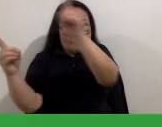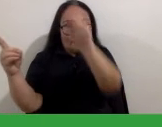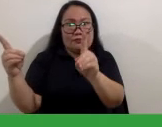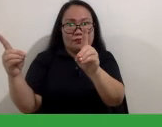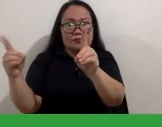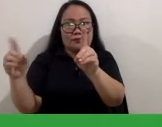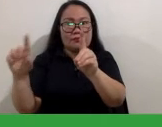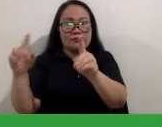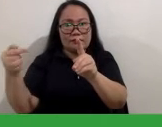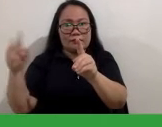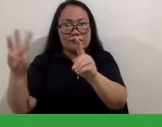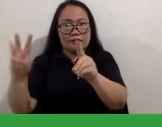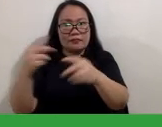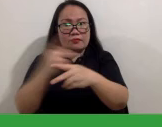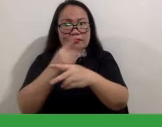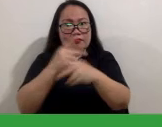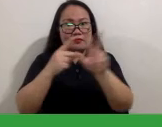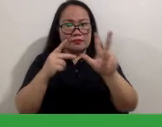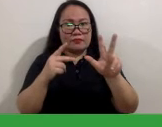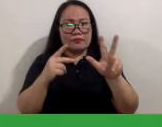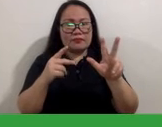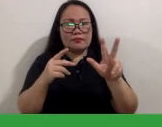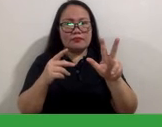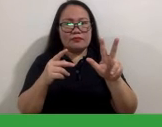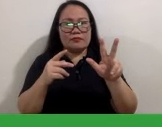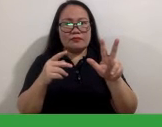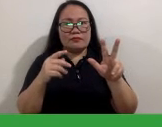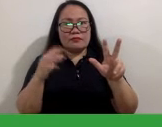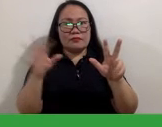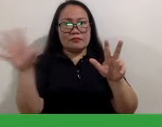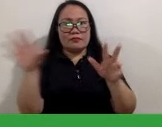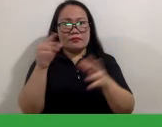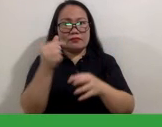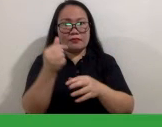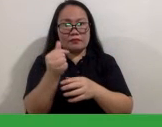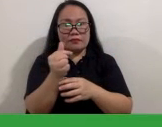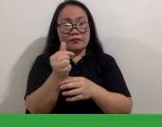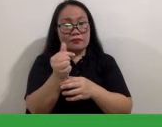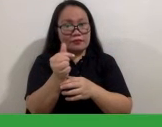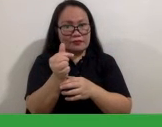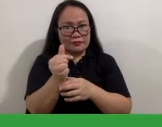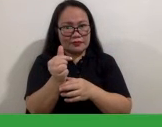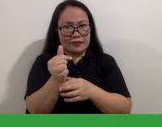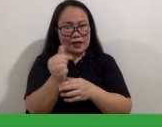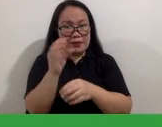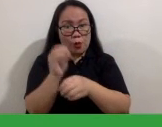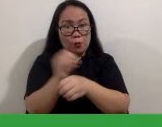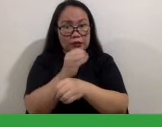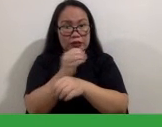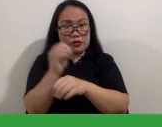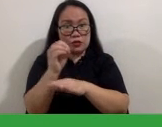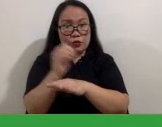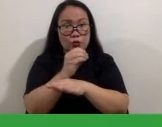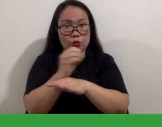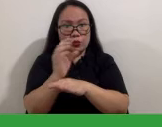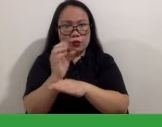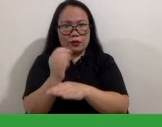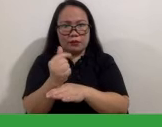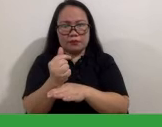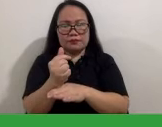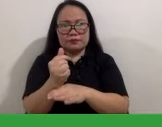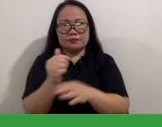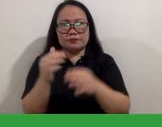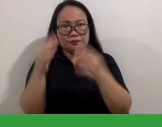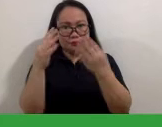Negative 6 times 3. So, ito yon. Negative 6 times 3. Take note of your operation because this is